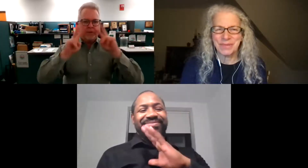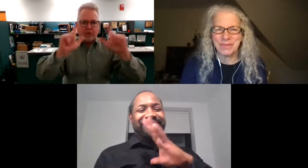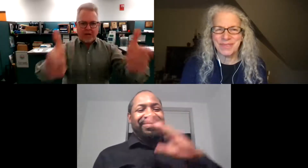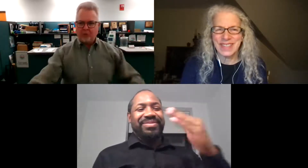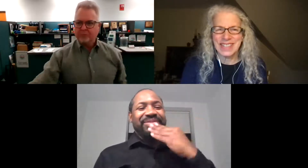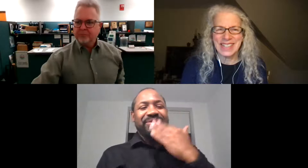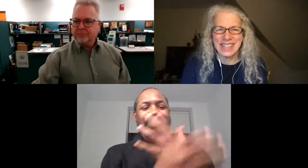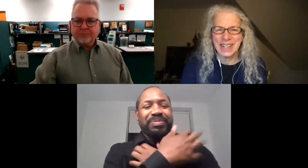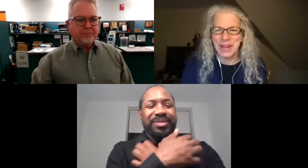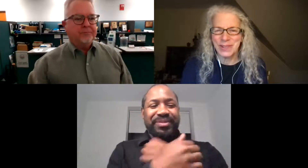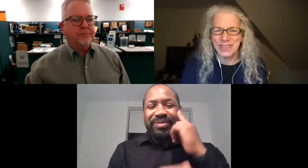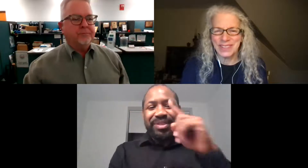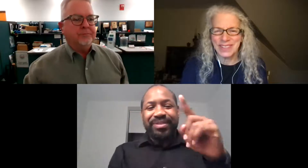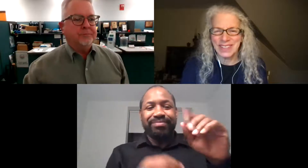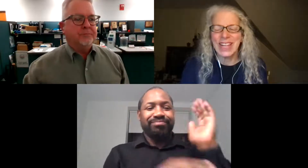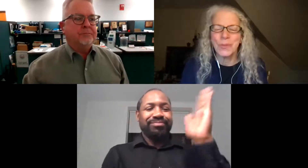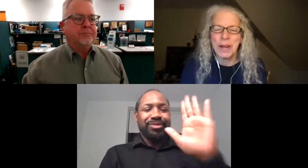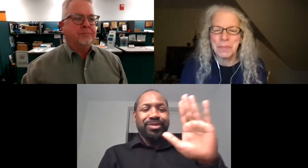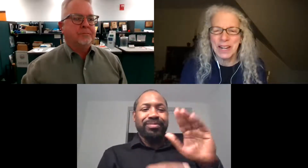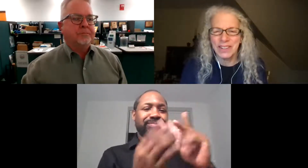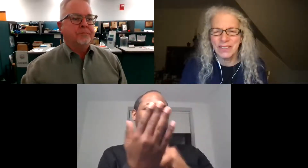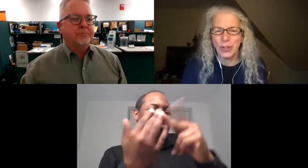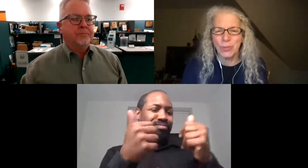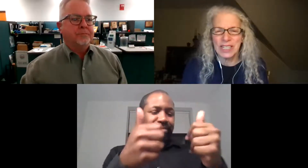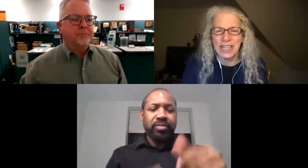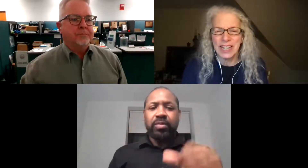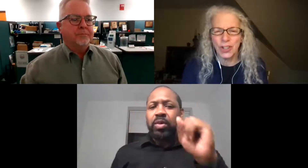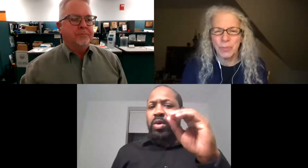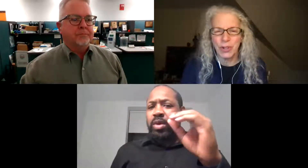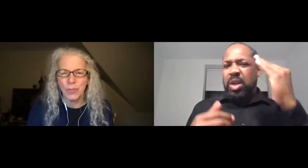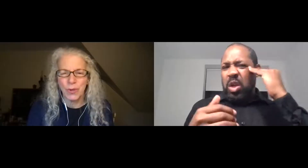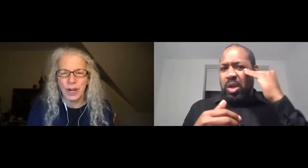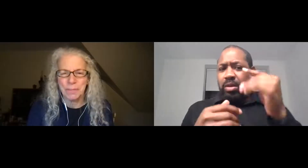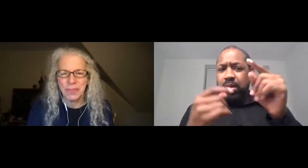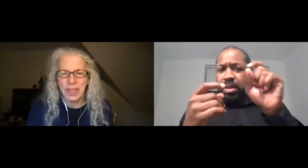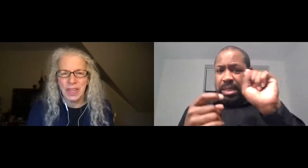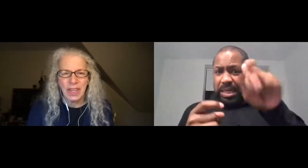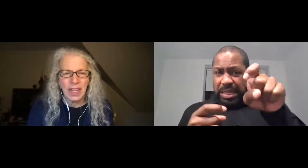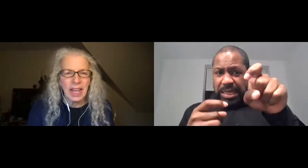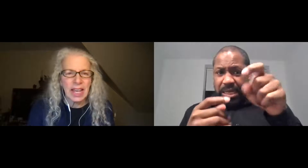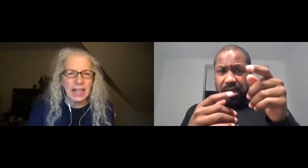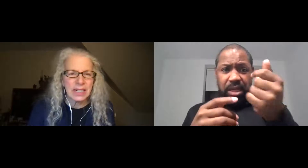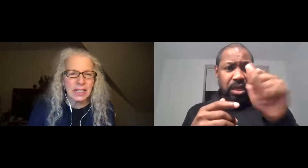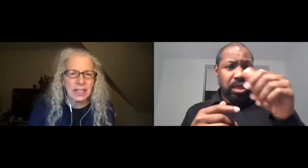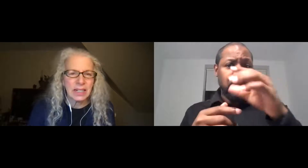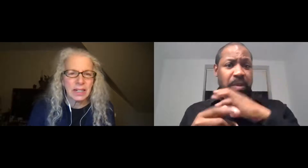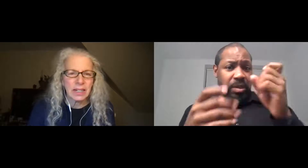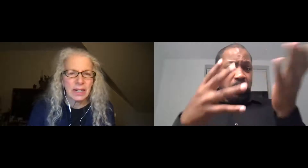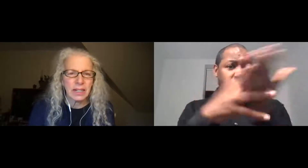Oh, that's it. Time out. Thank you, Mike Bear, for your presentation about your program. And